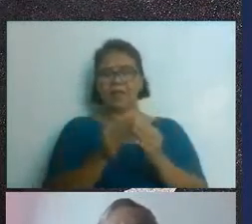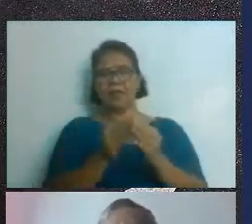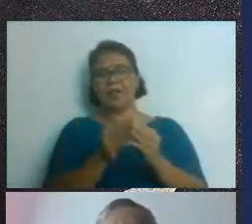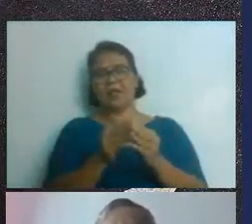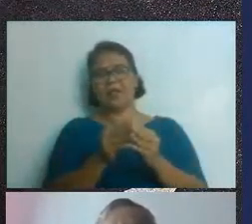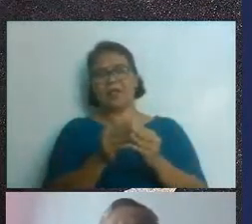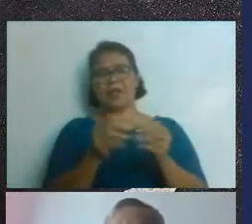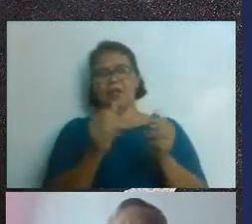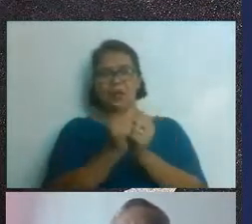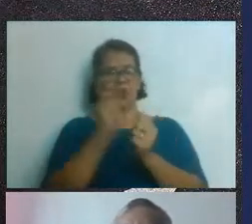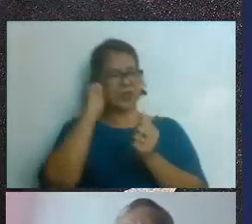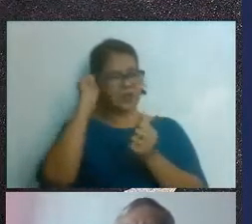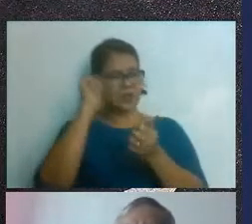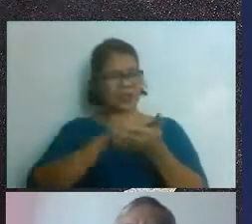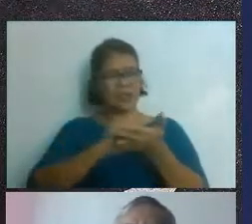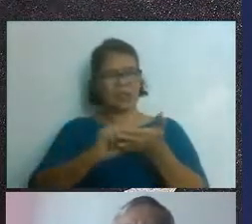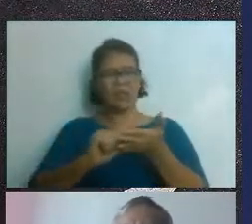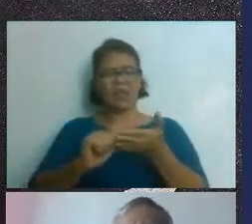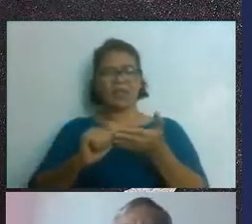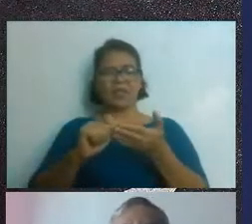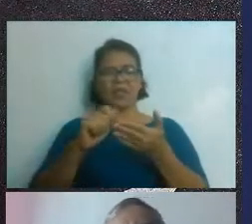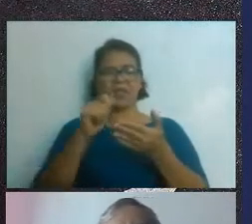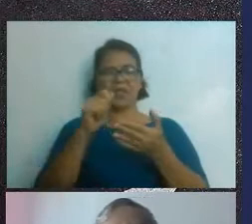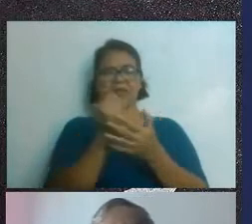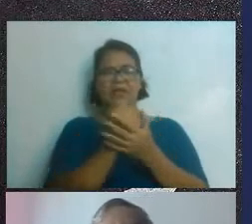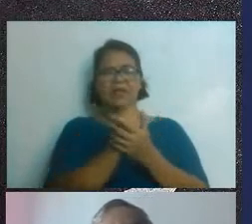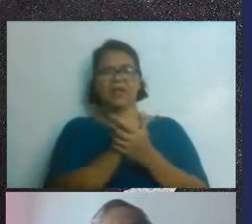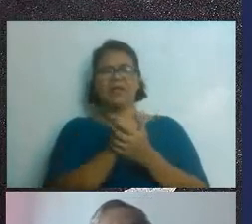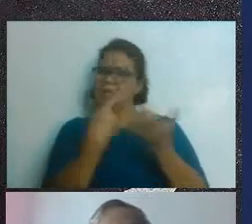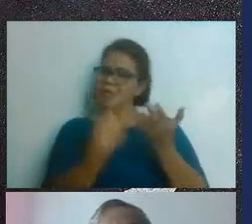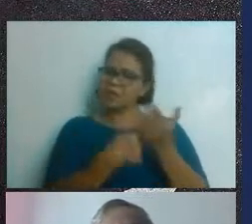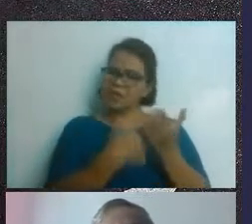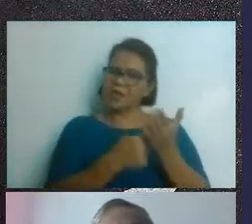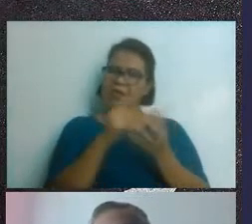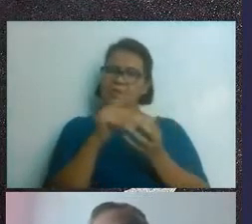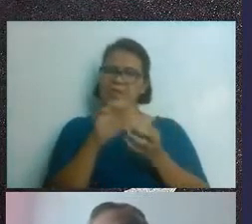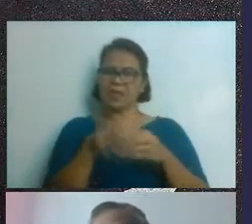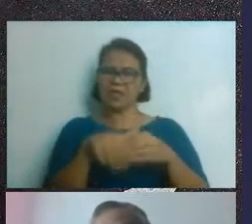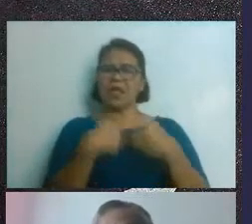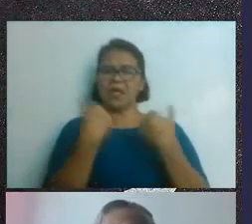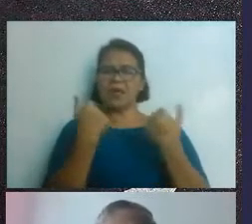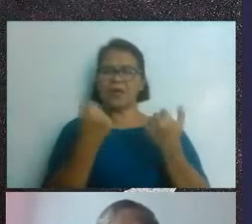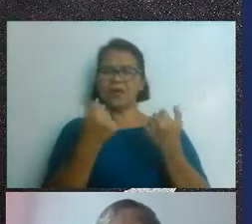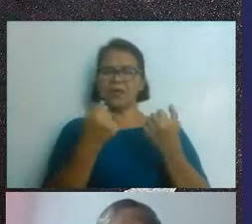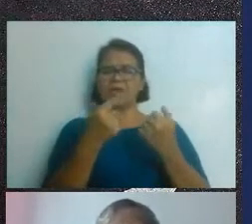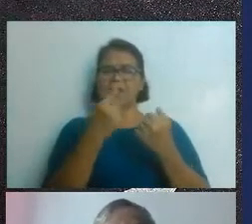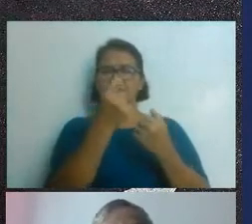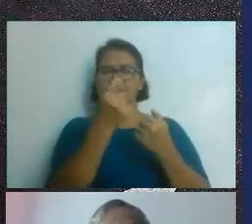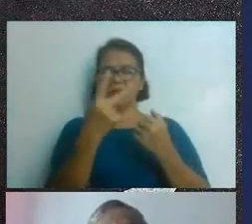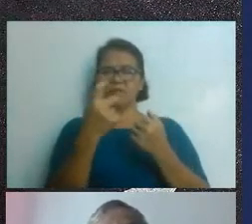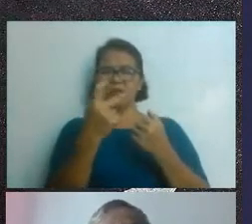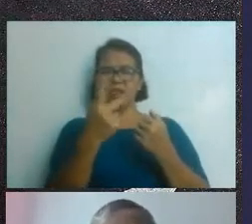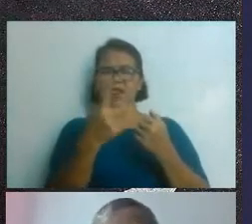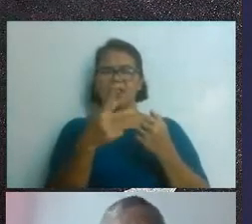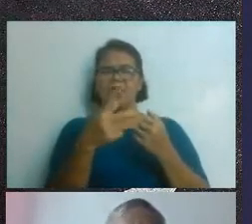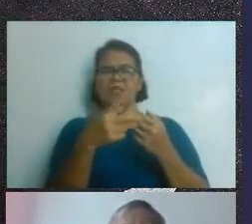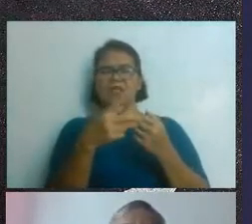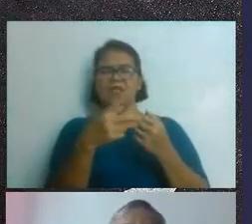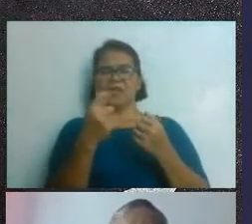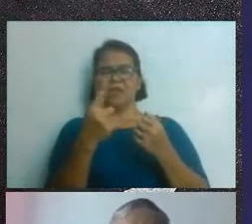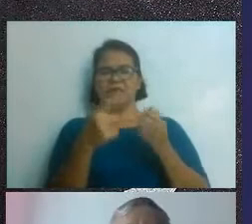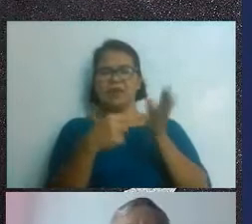Secretary Andanar to actually discuss how our government TV channels and radio stations may be